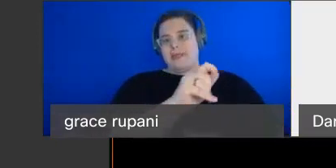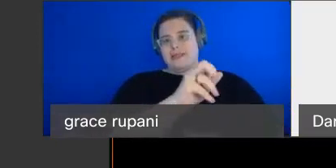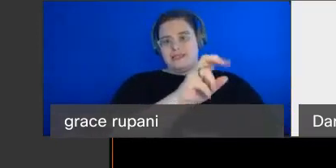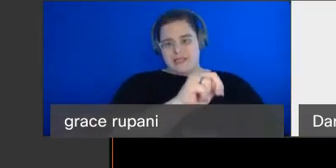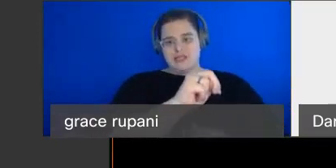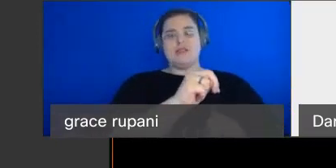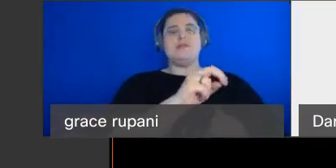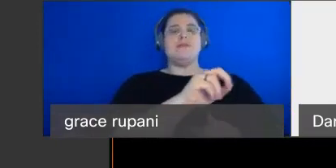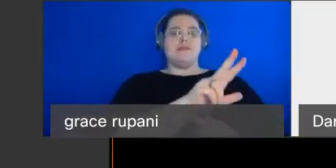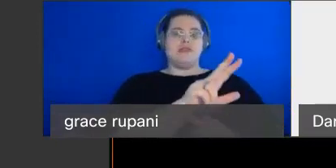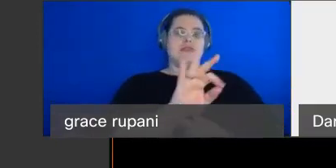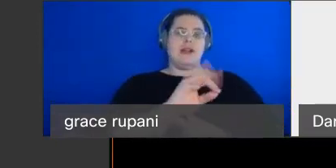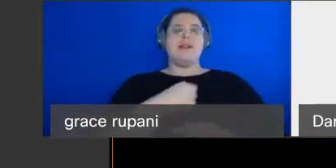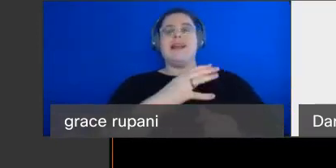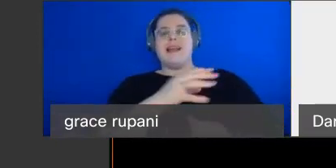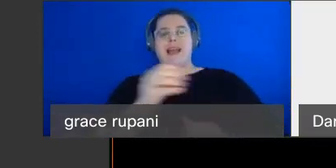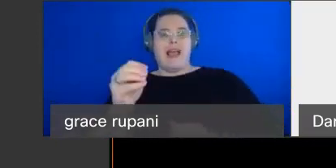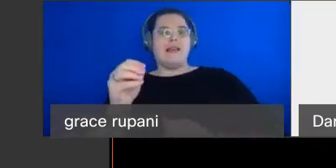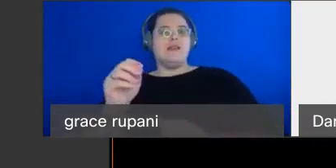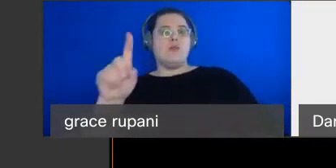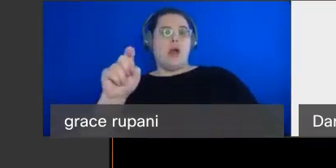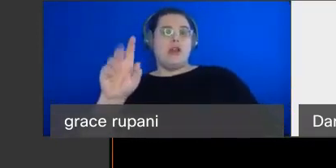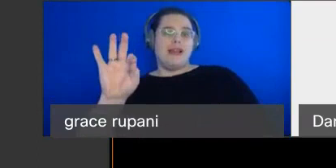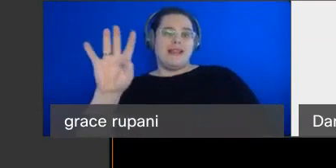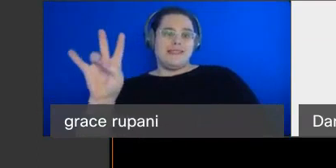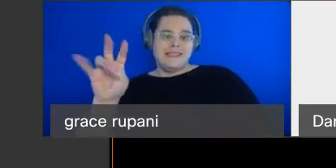196 in supported living placements.